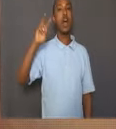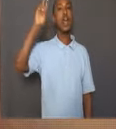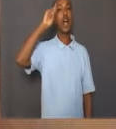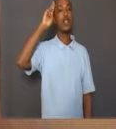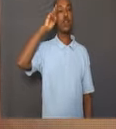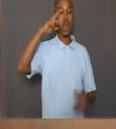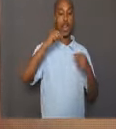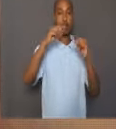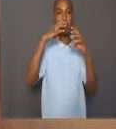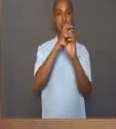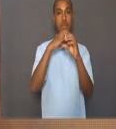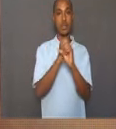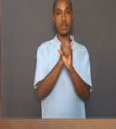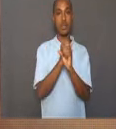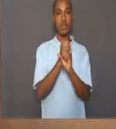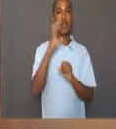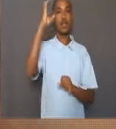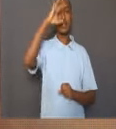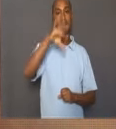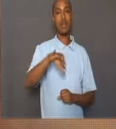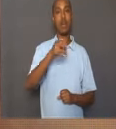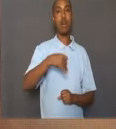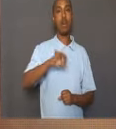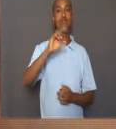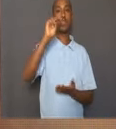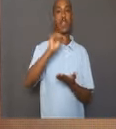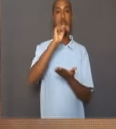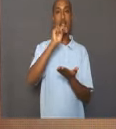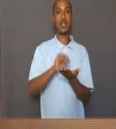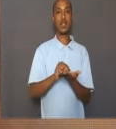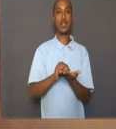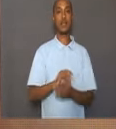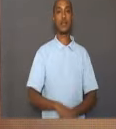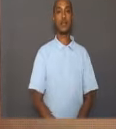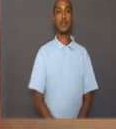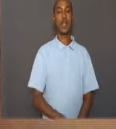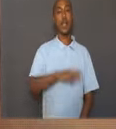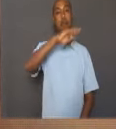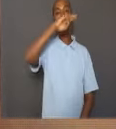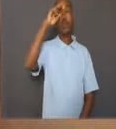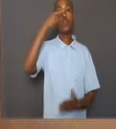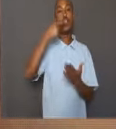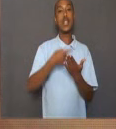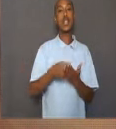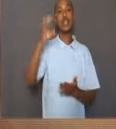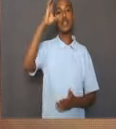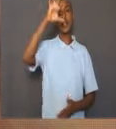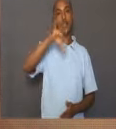Rutherford's experiment led to the discovery of the nucleus. Because of this